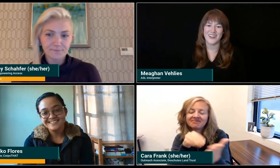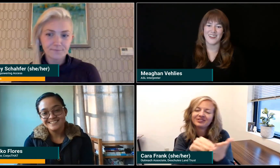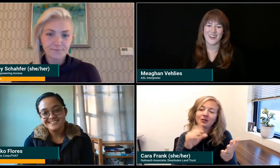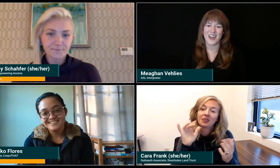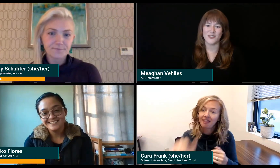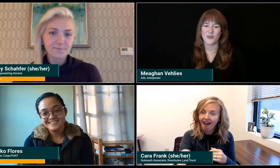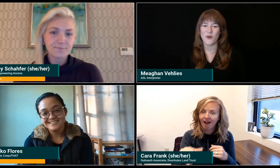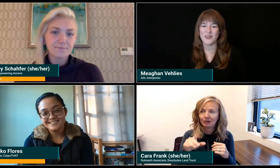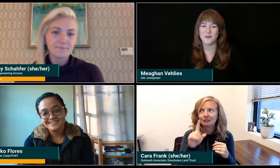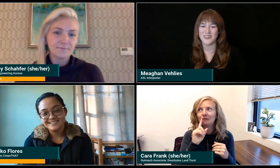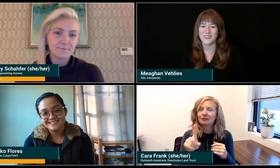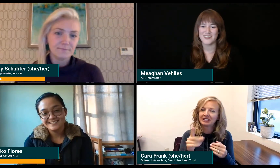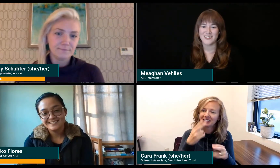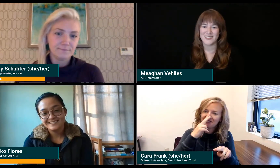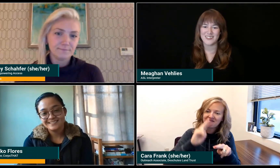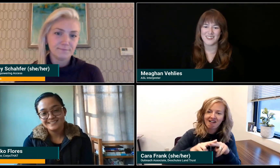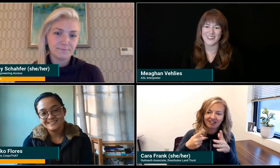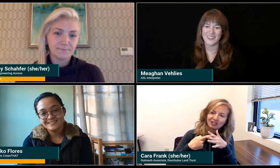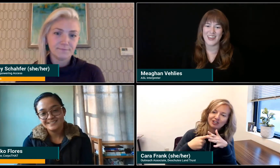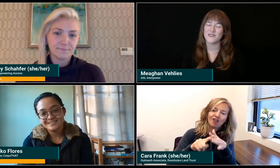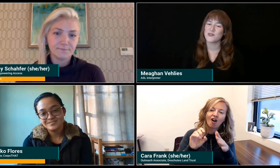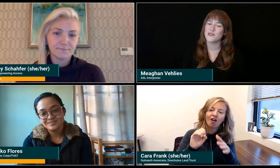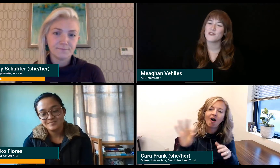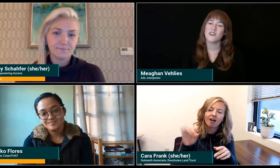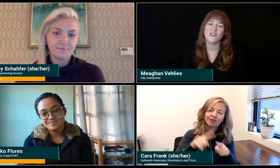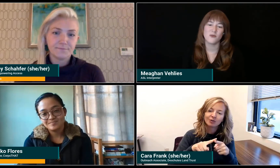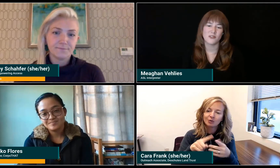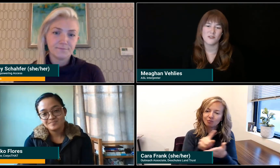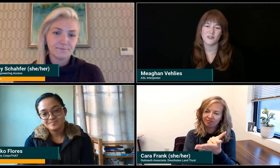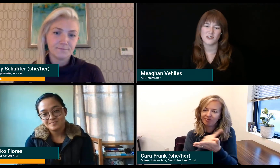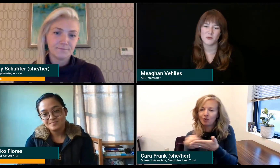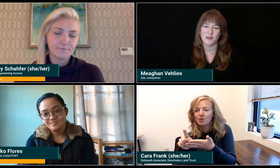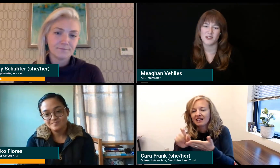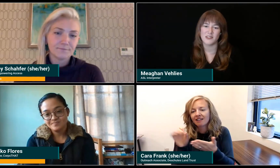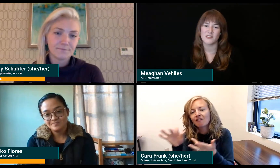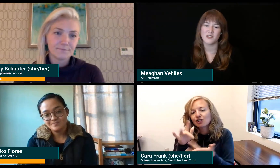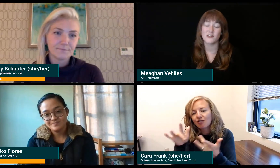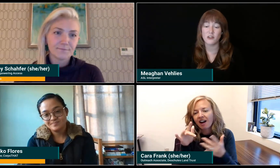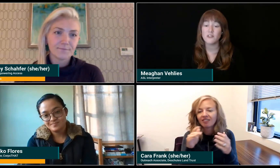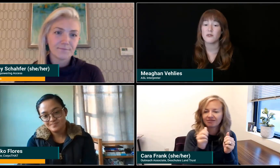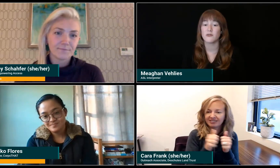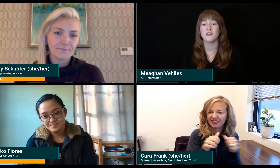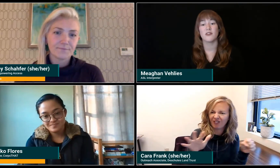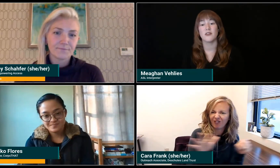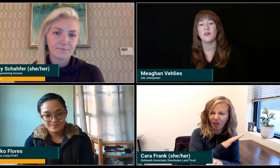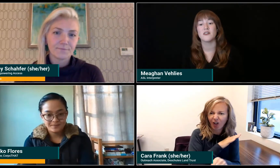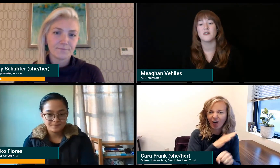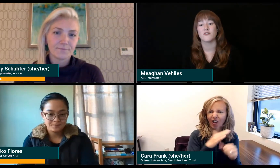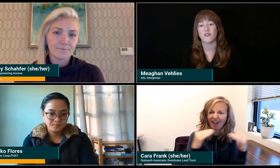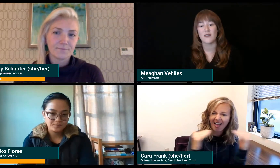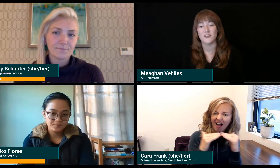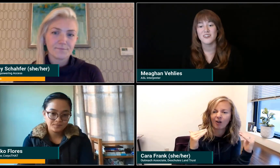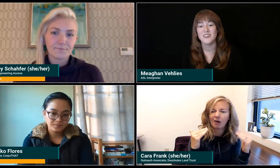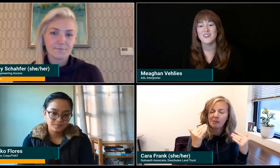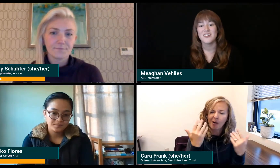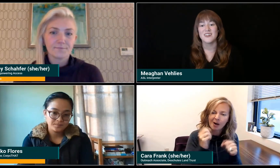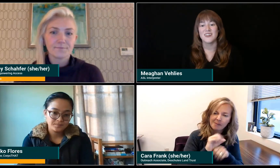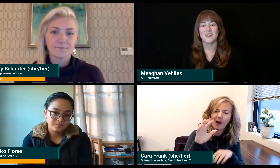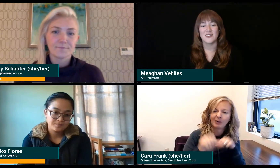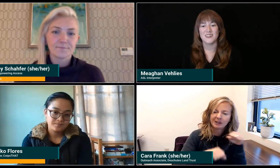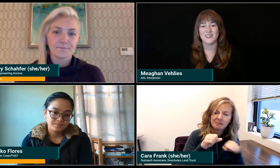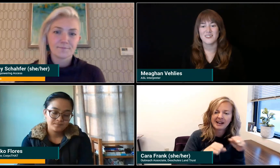I learned quite a bit. And that was such a wonderful experience and a start to a really great week of travel.